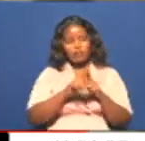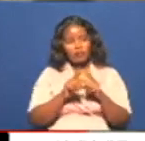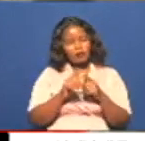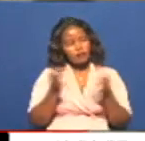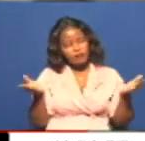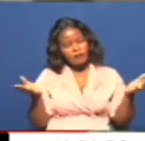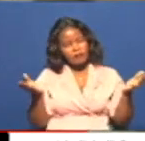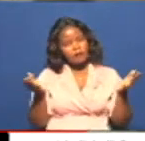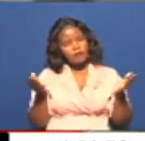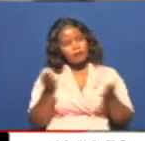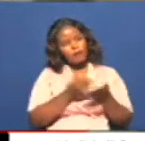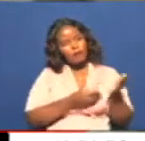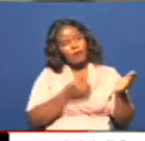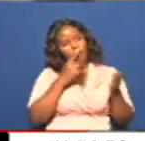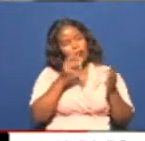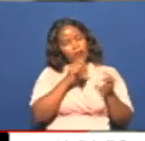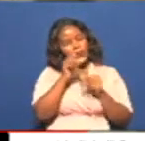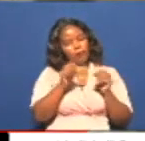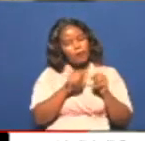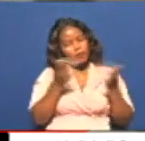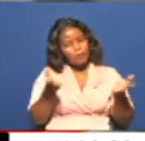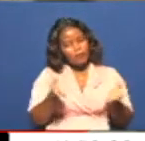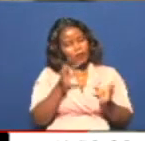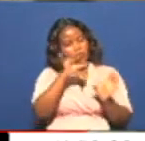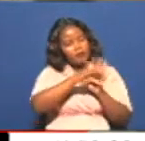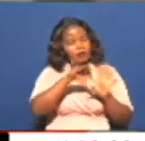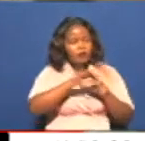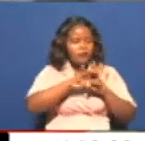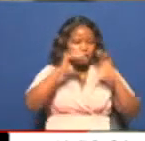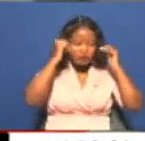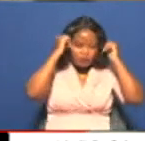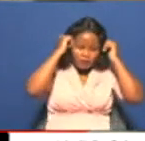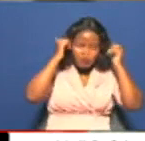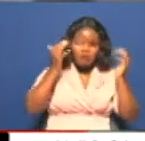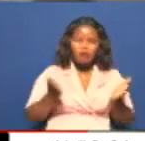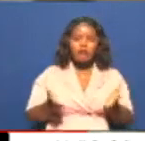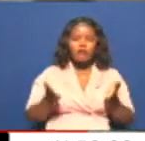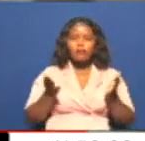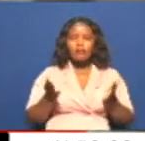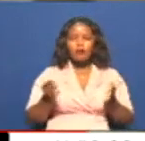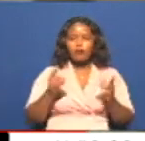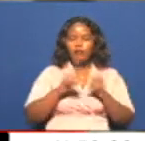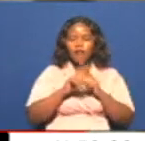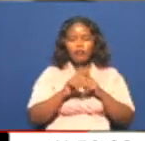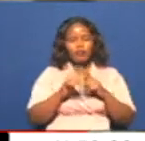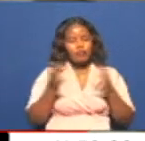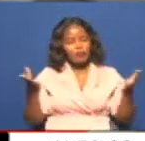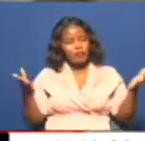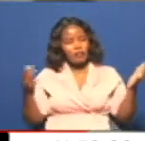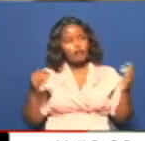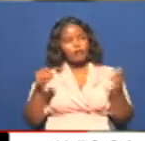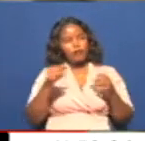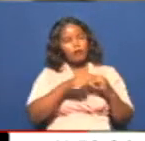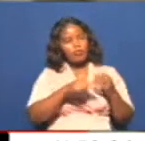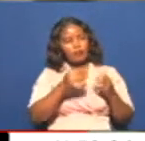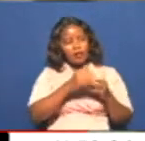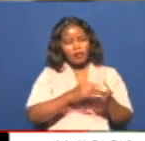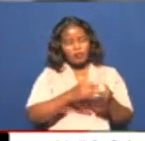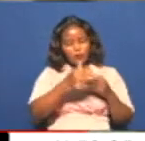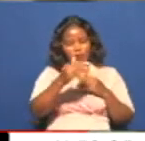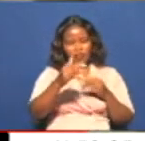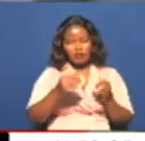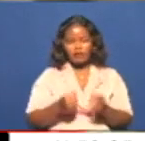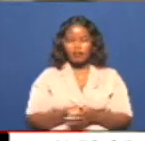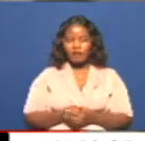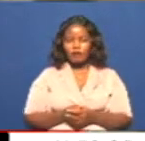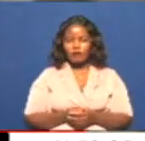some talked about voter education. A lot of people talked about the IBC didn't conduct voter civic